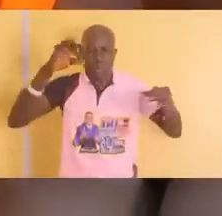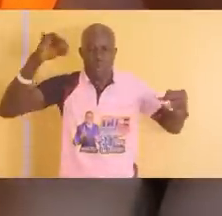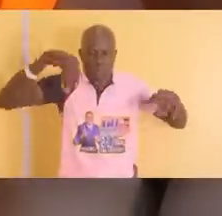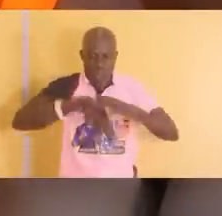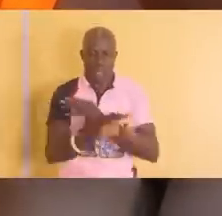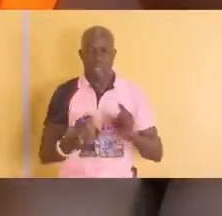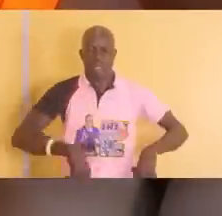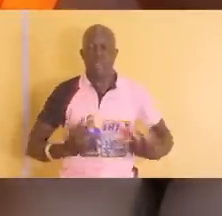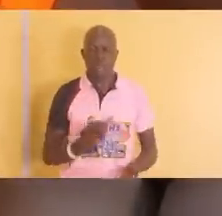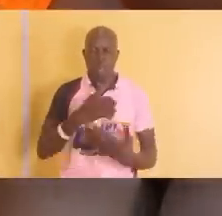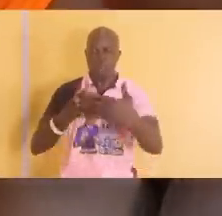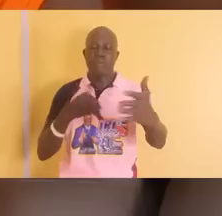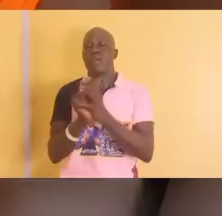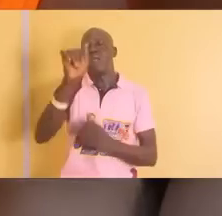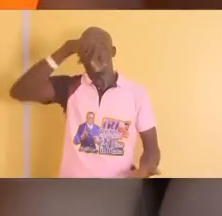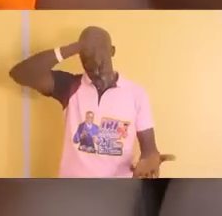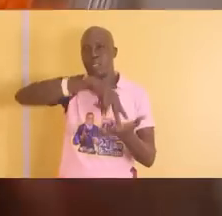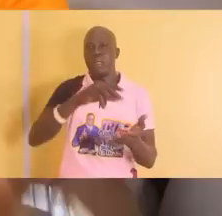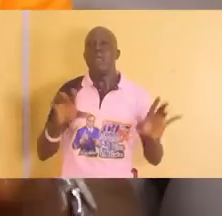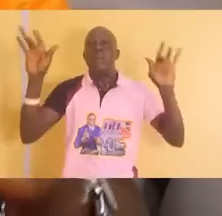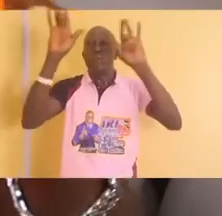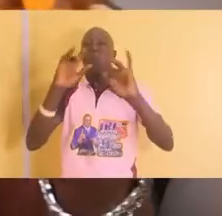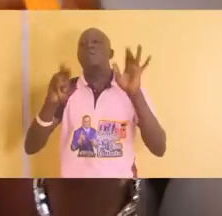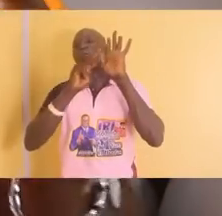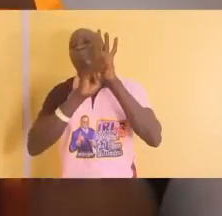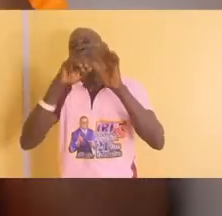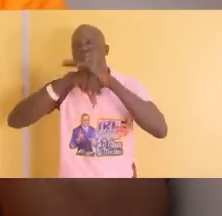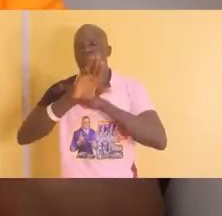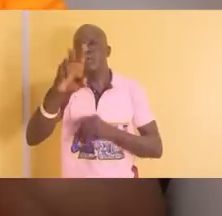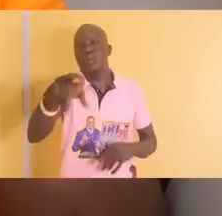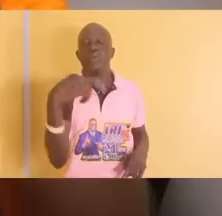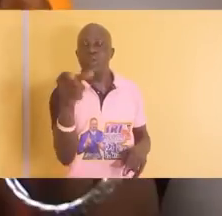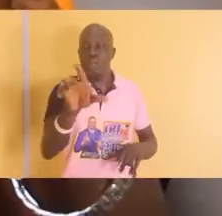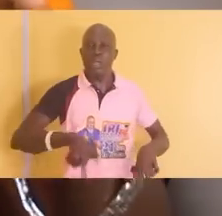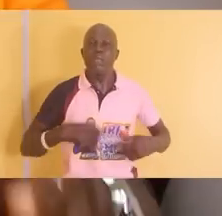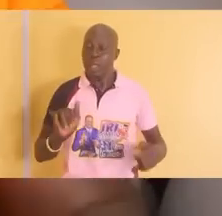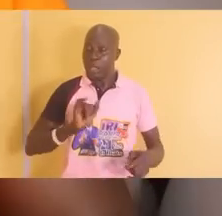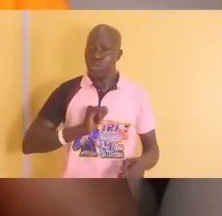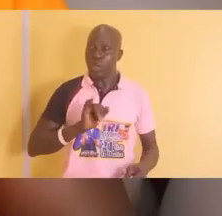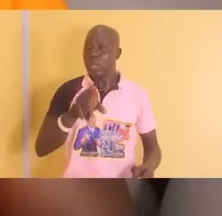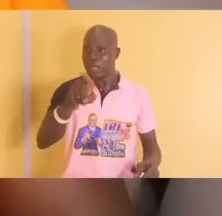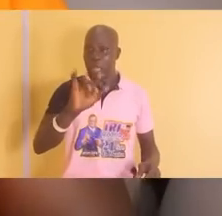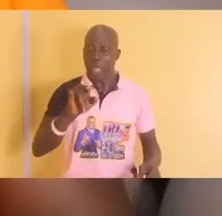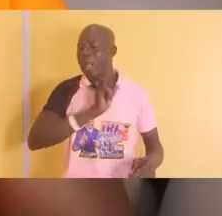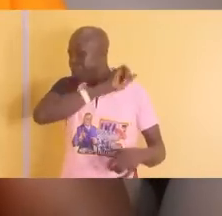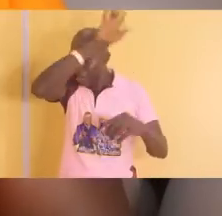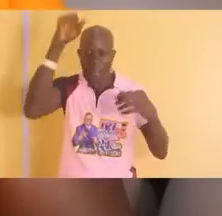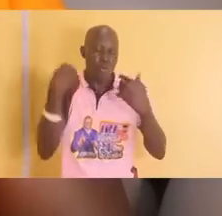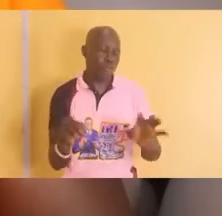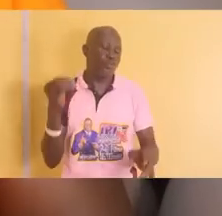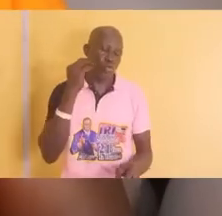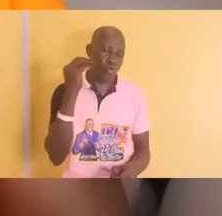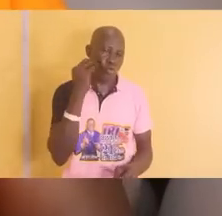As God lives and is spirit. Before the Lord, the one that I know my fall, I hear. Will